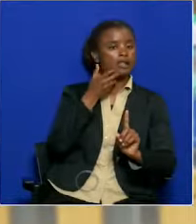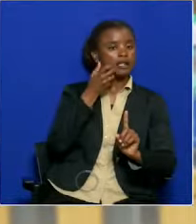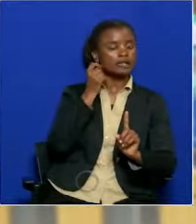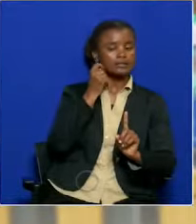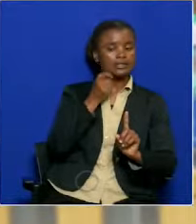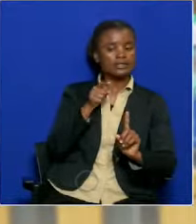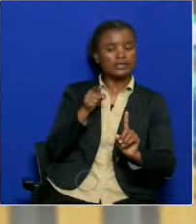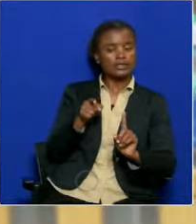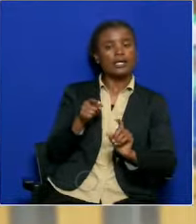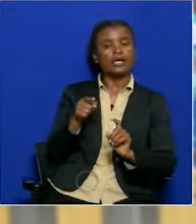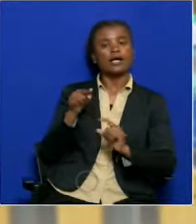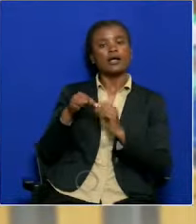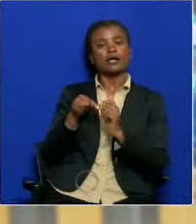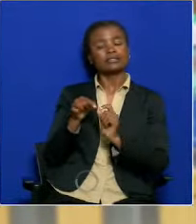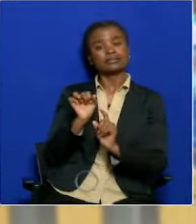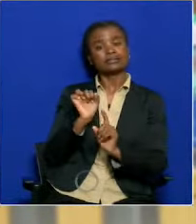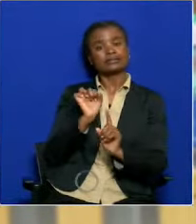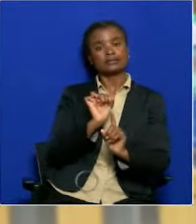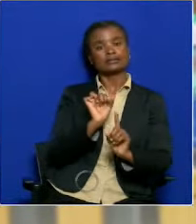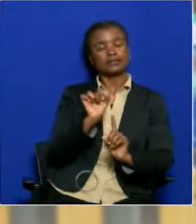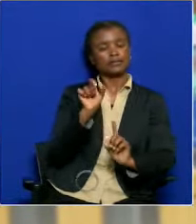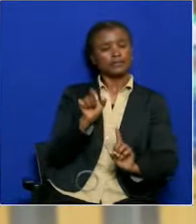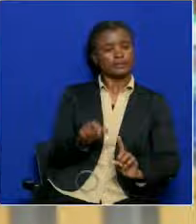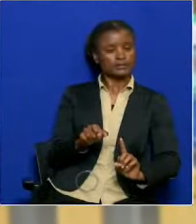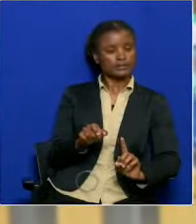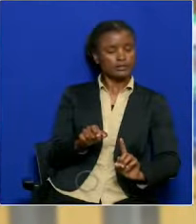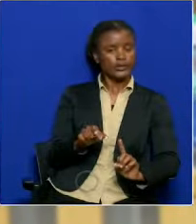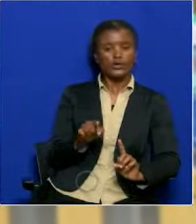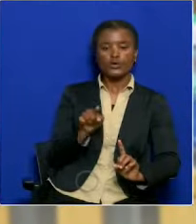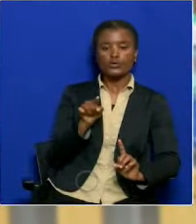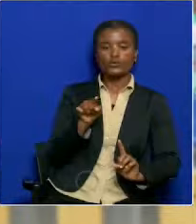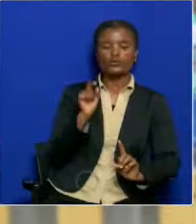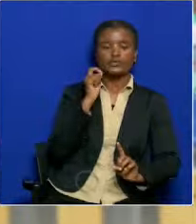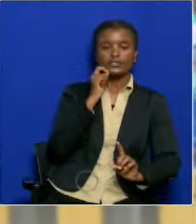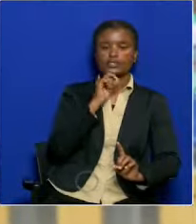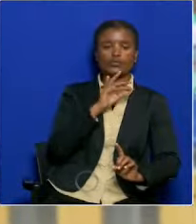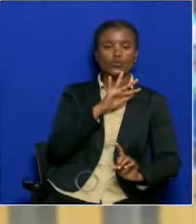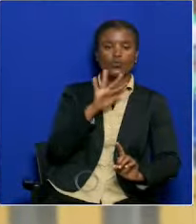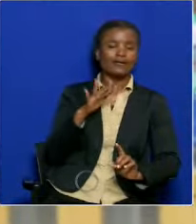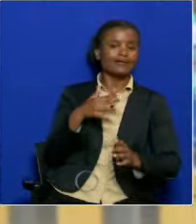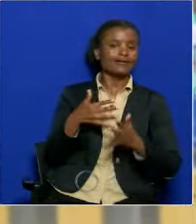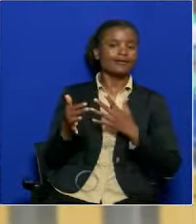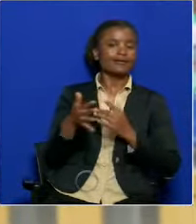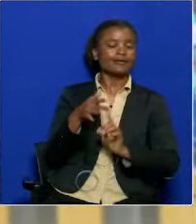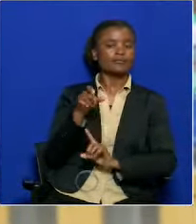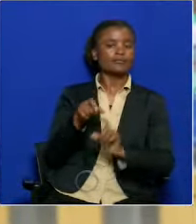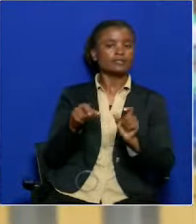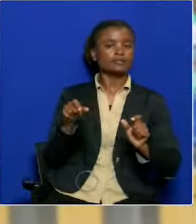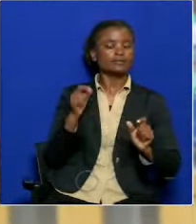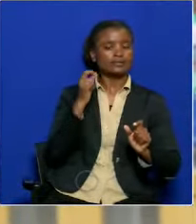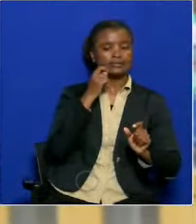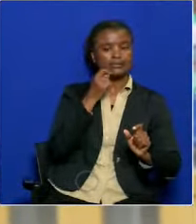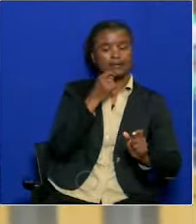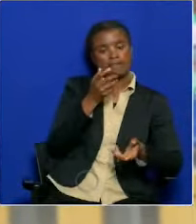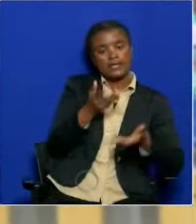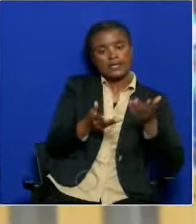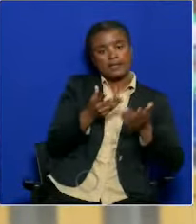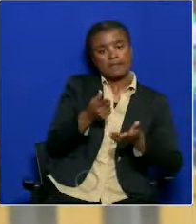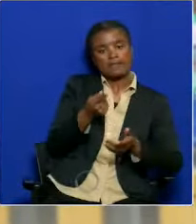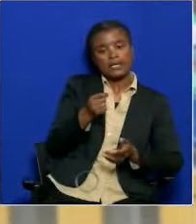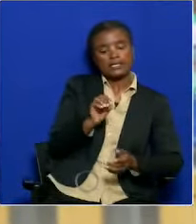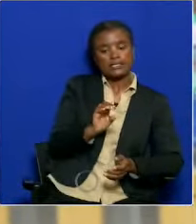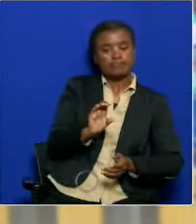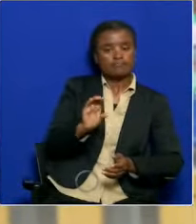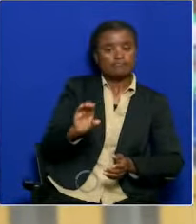effect that you wouldn't want anyone to say because they've given you money or they know you, you